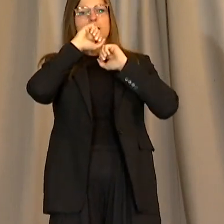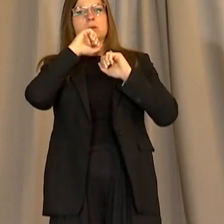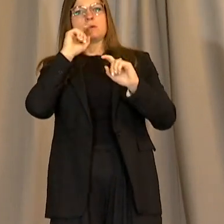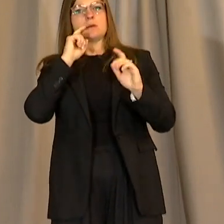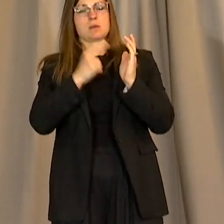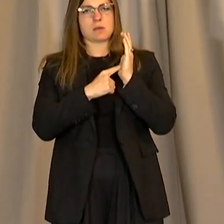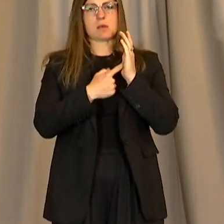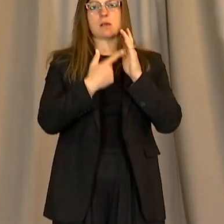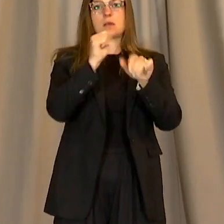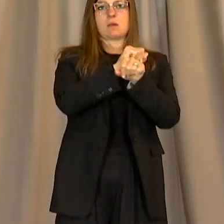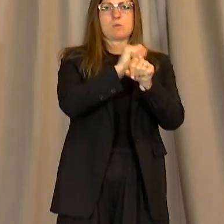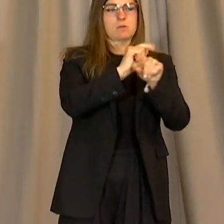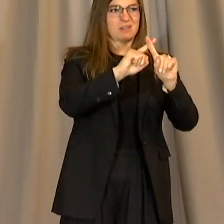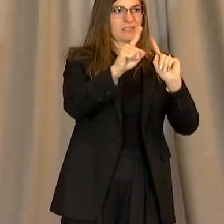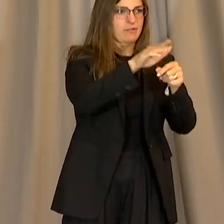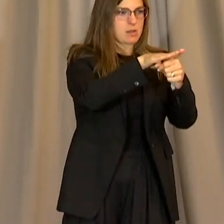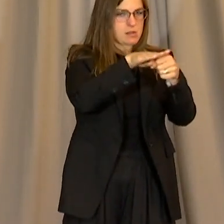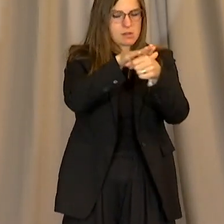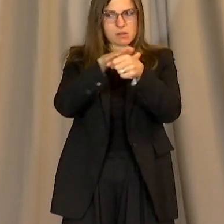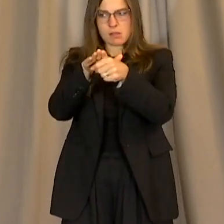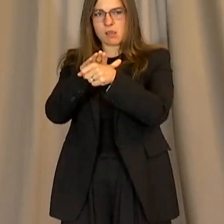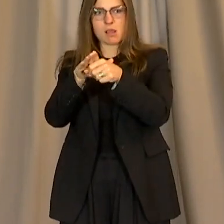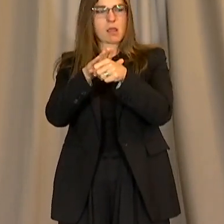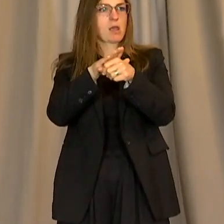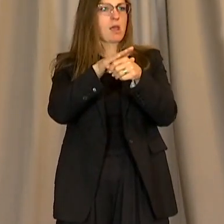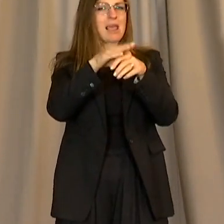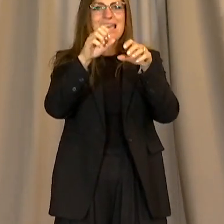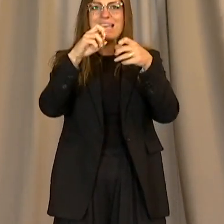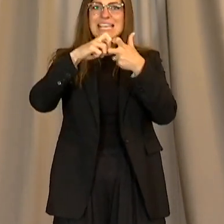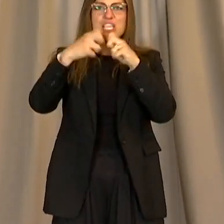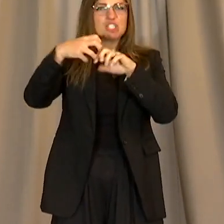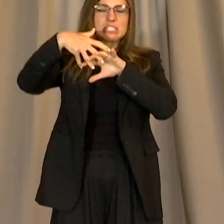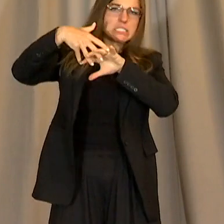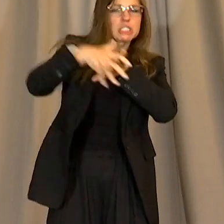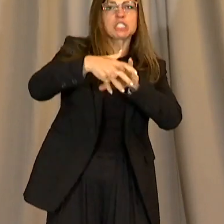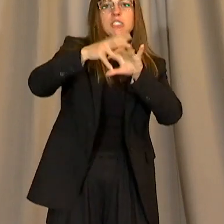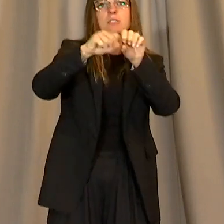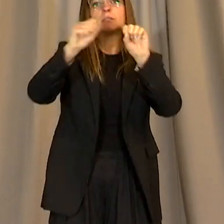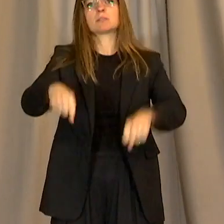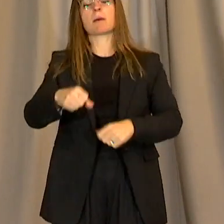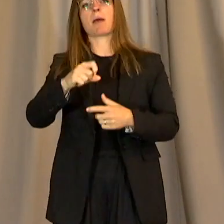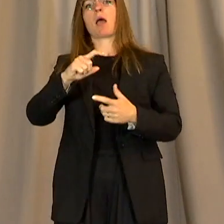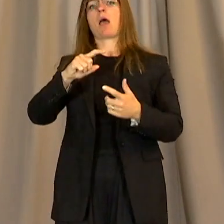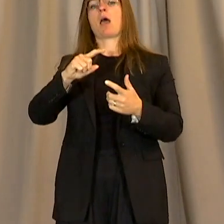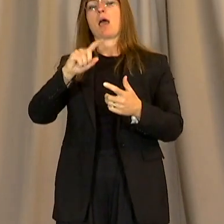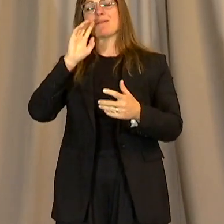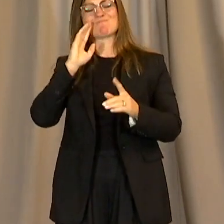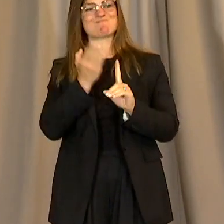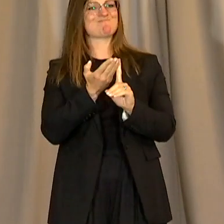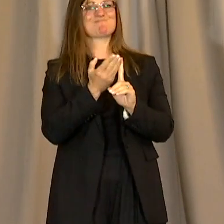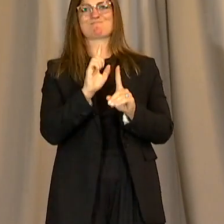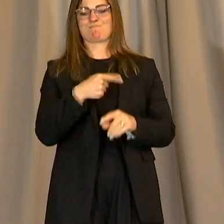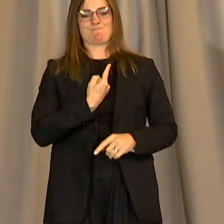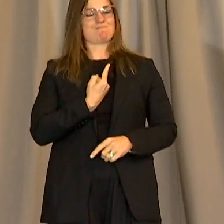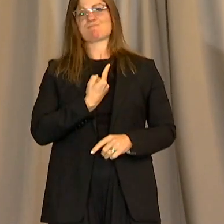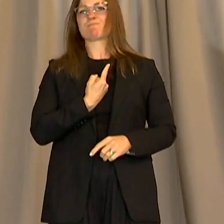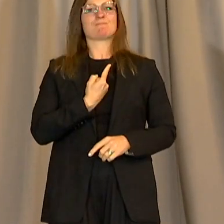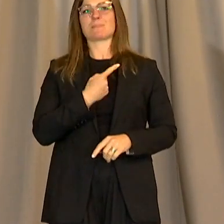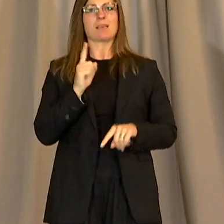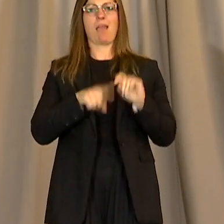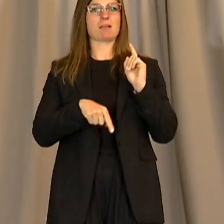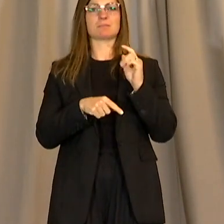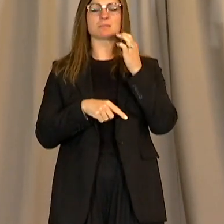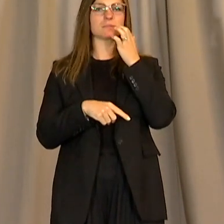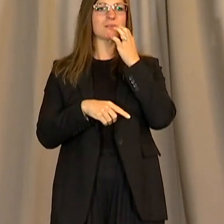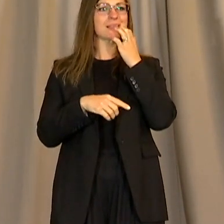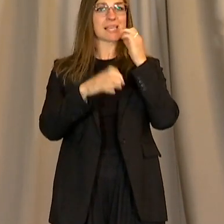different systemic issues that I saw, it convinced me that we can't do it alone. Education is not in